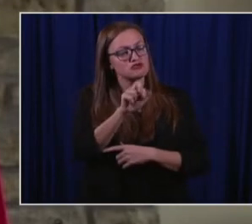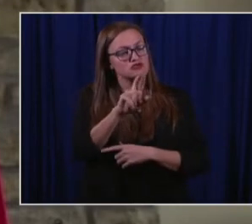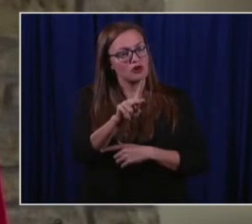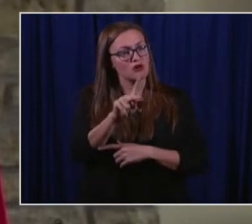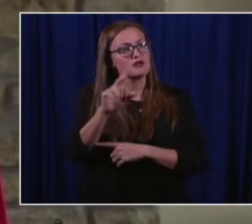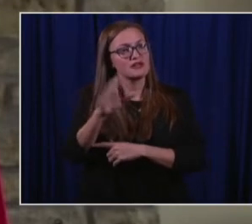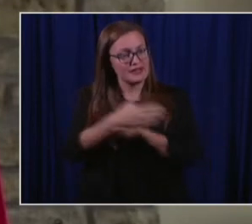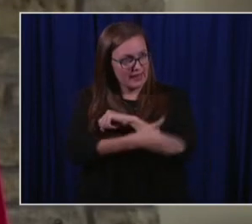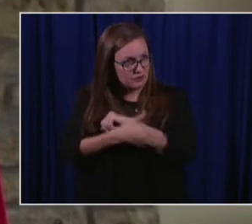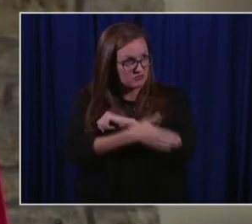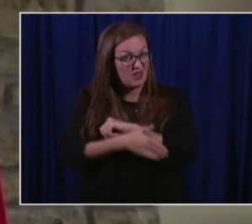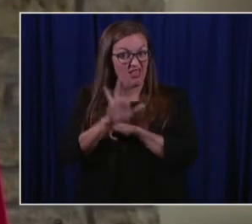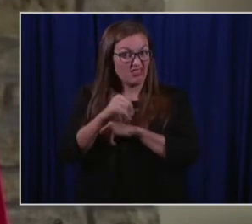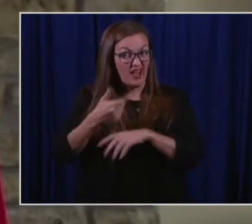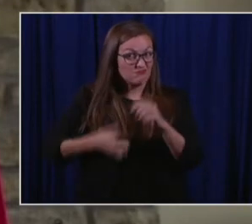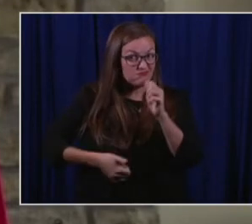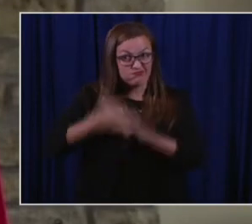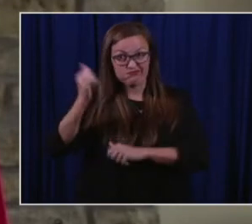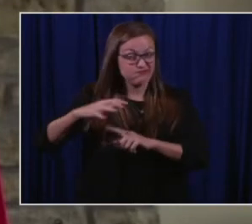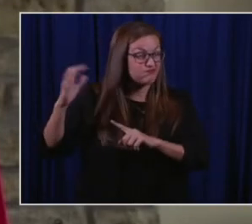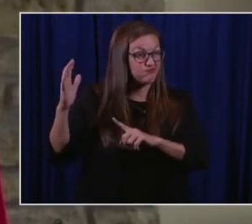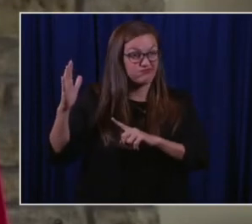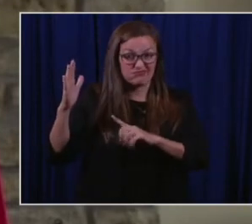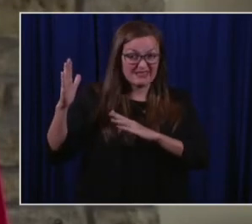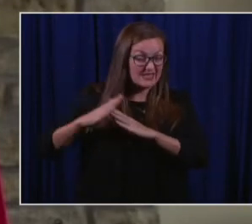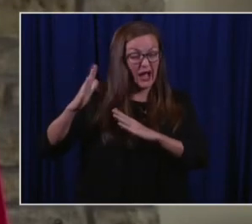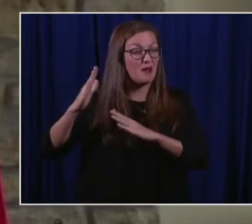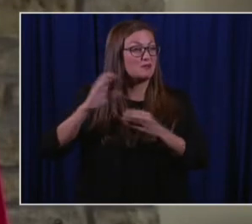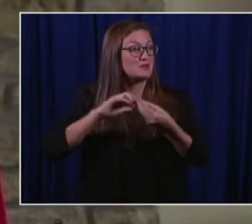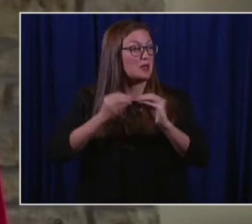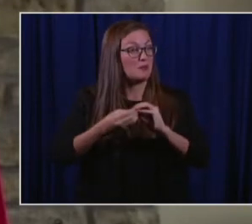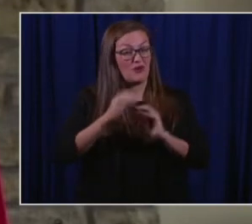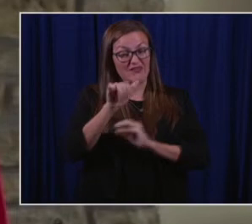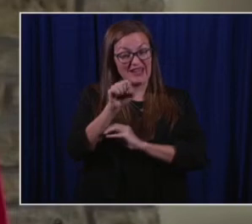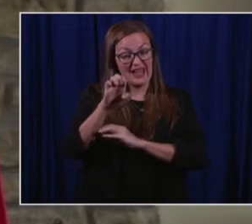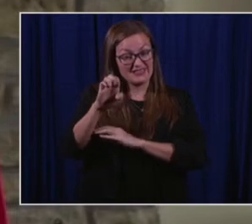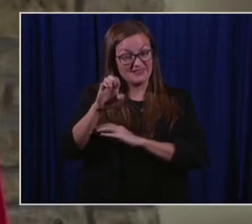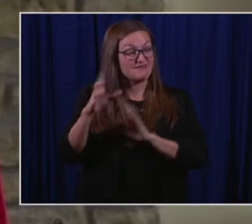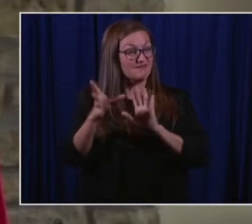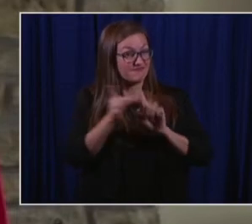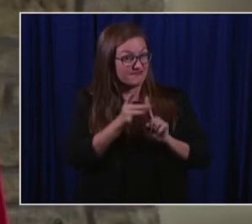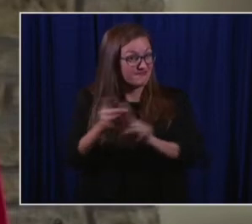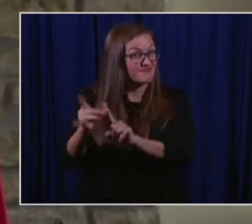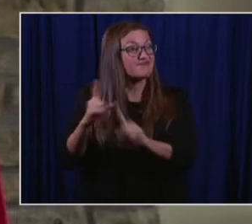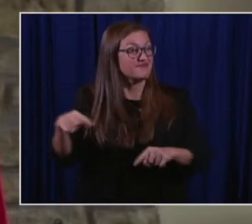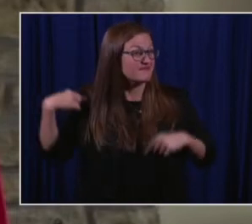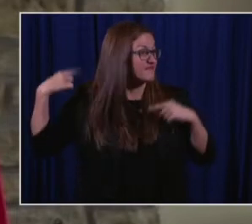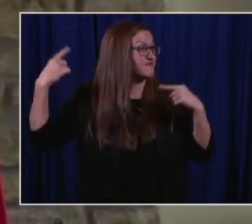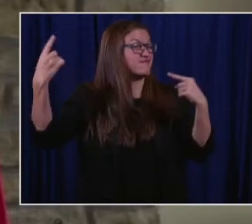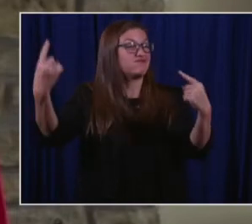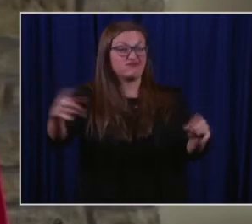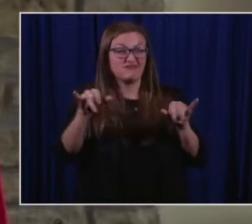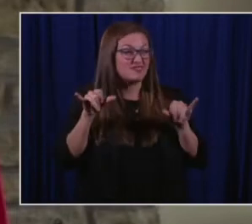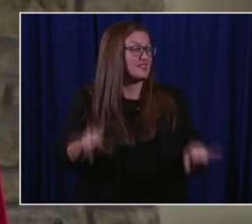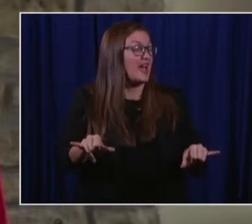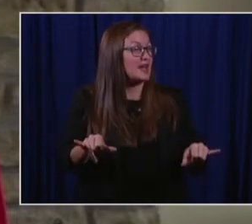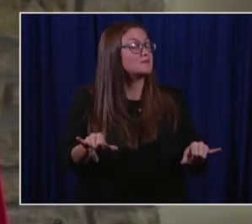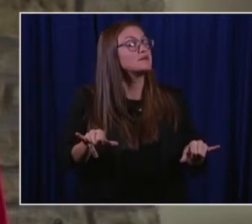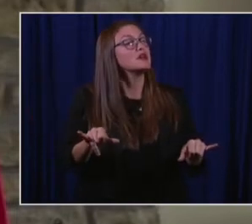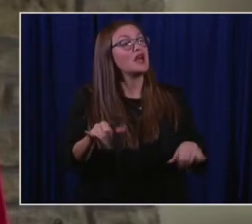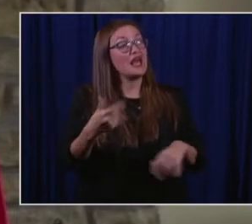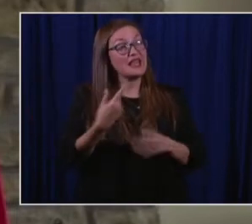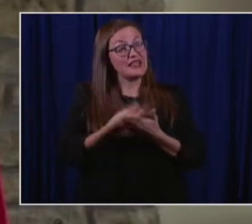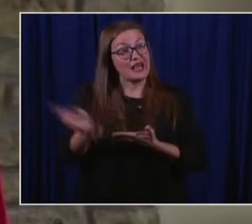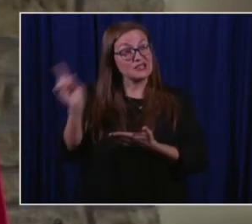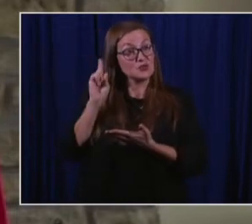of counties with the most amount of cases per capita for a number of weeks now. And at the same time last week, as you and health officials